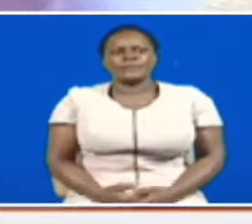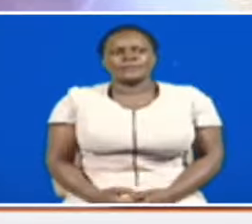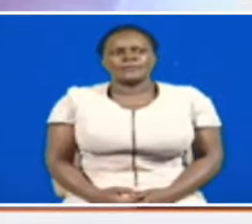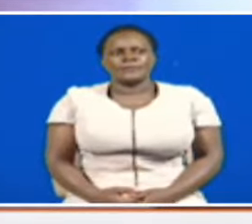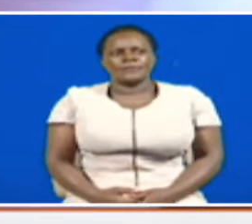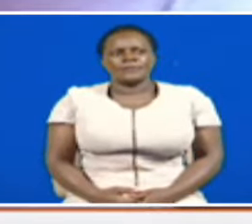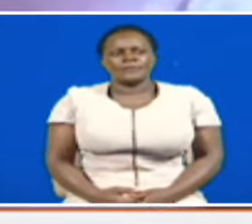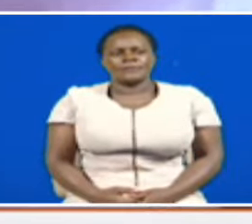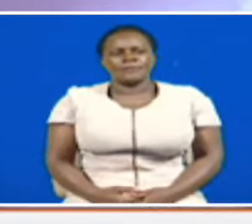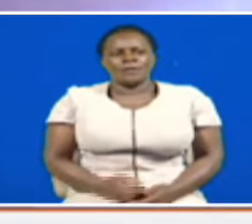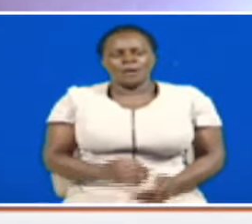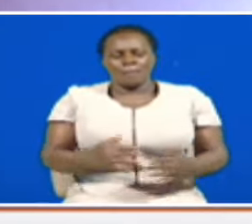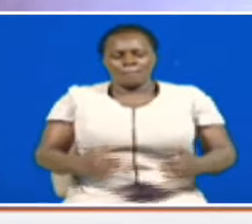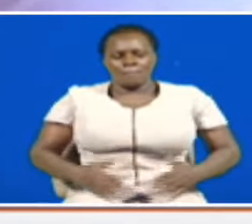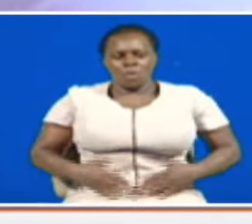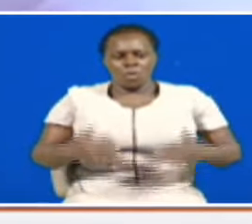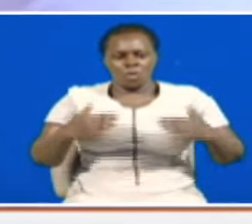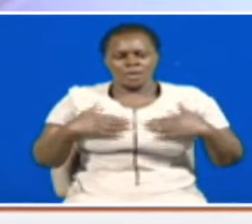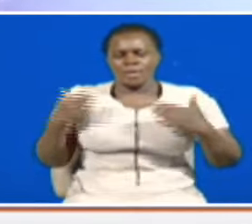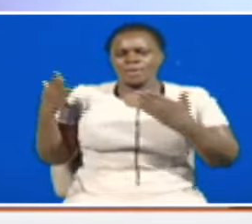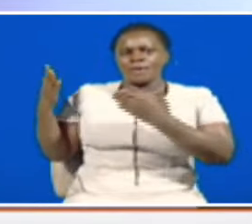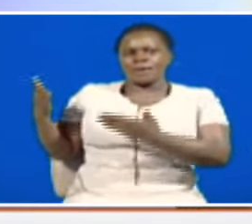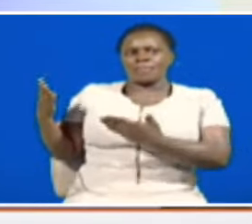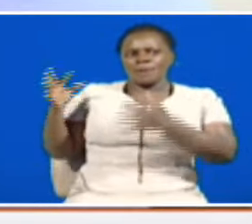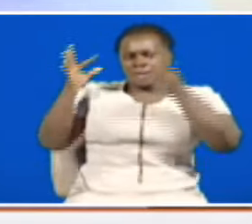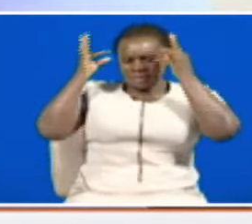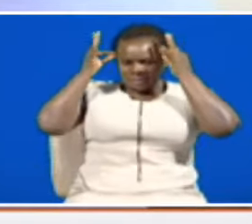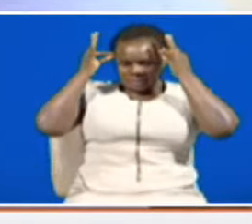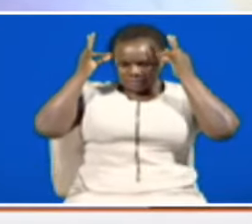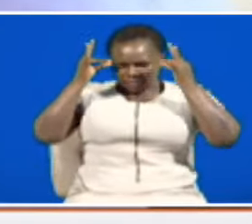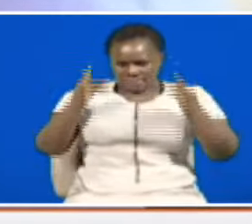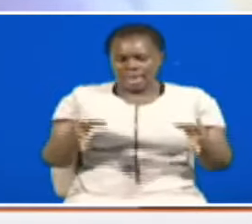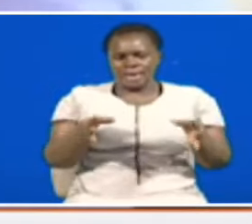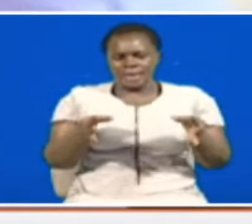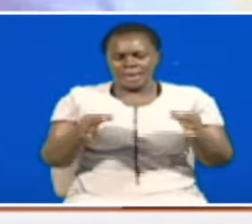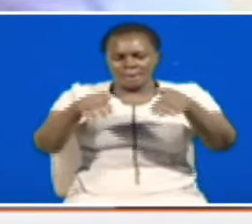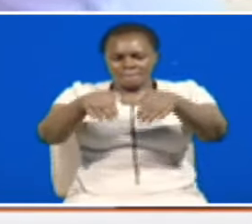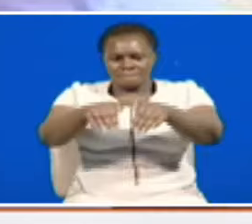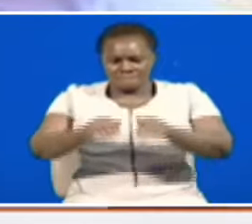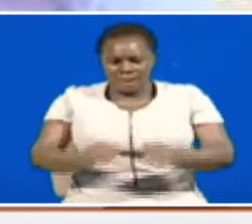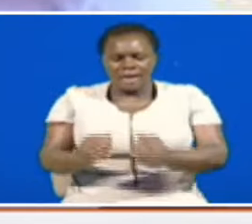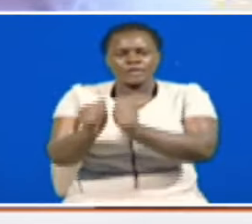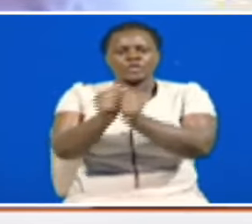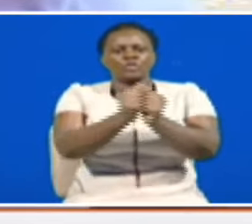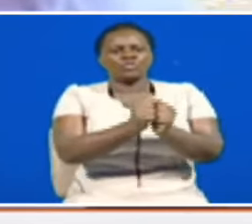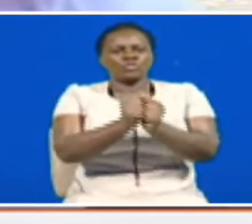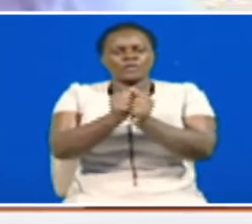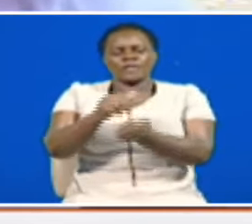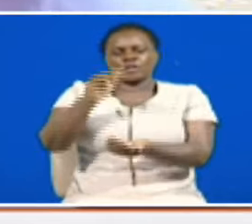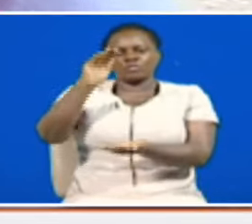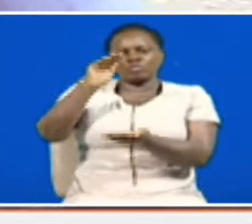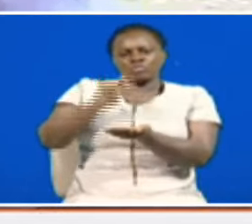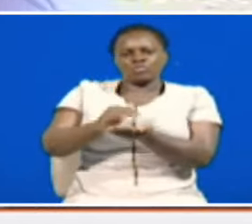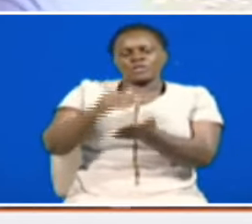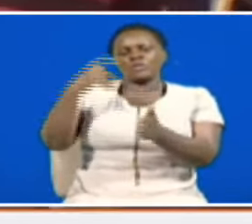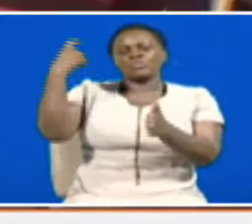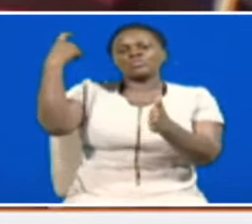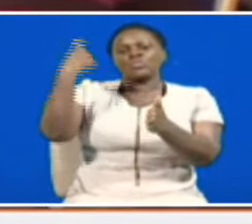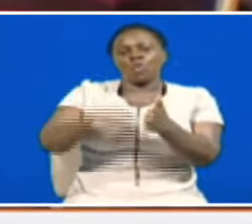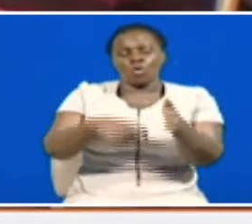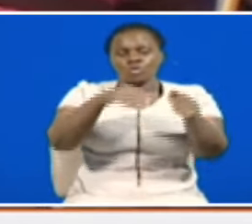Ndio atasikwa hapa. Na tumeamua kaburi lile pamoja ili kupunguza ile hali ya gharama